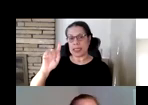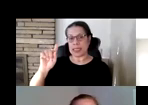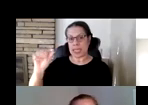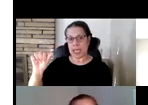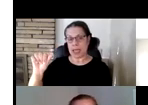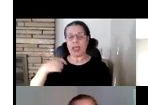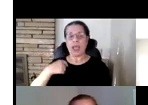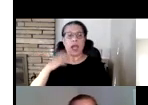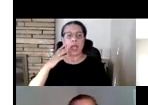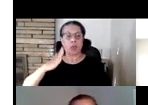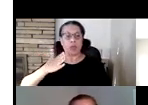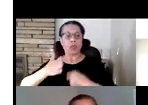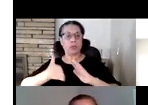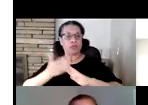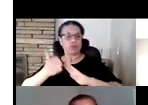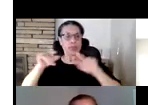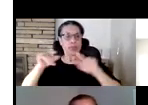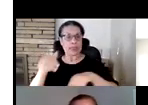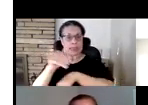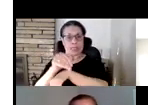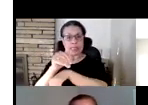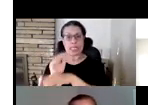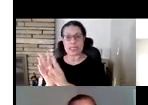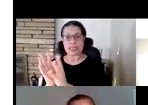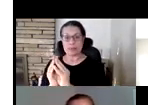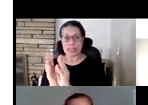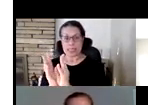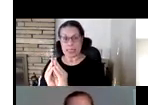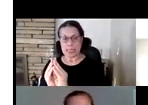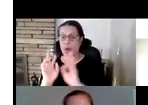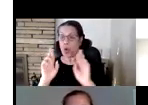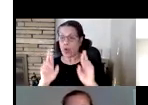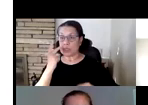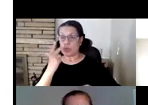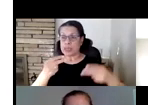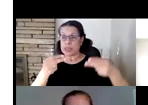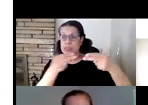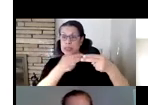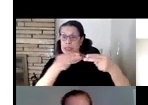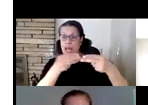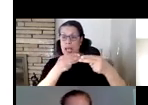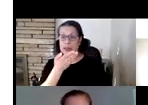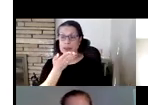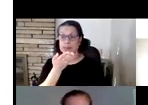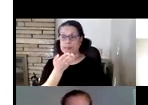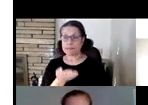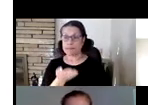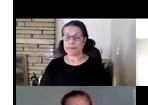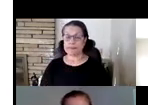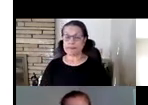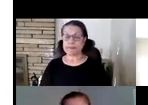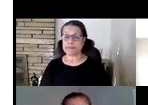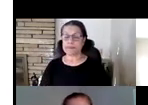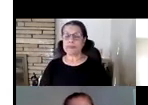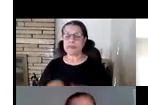moderating this evening's event. Hopefully you can all see some slides now in front of you. First, I want folks to